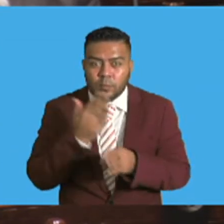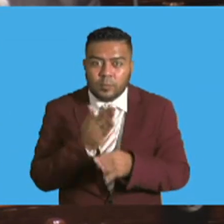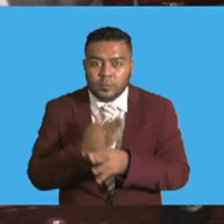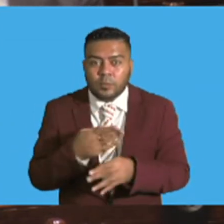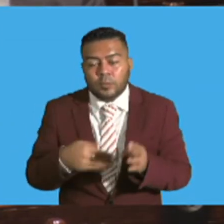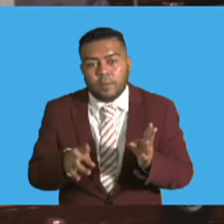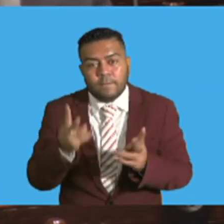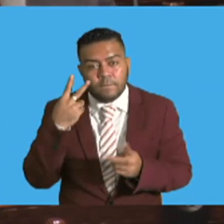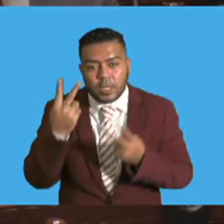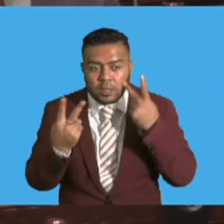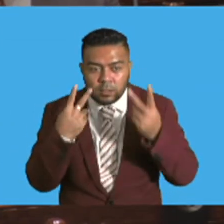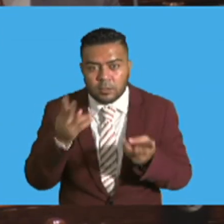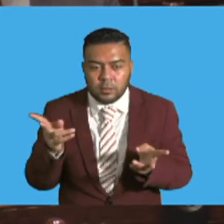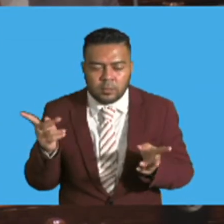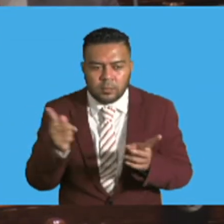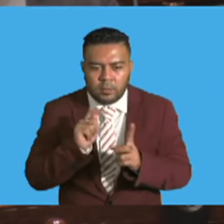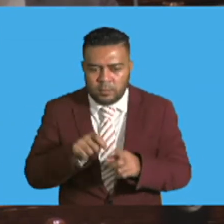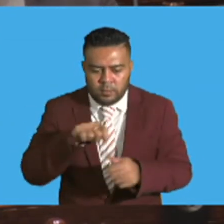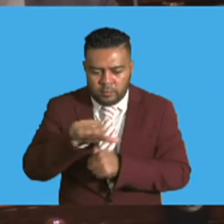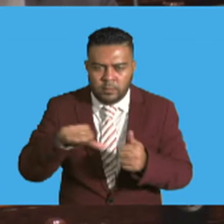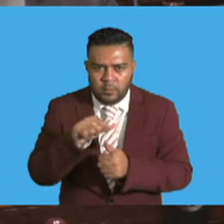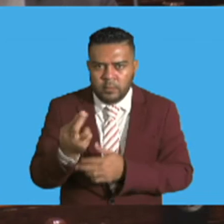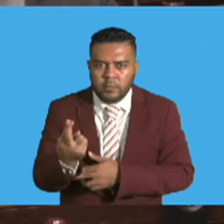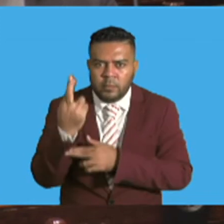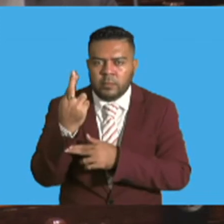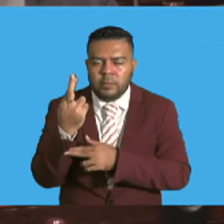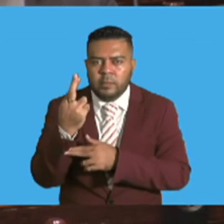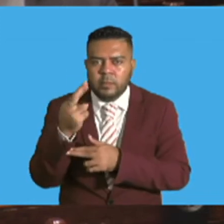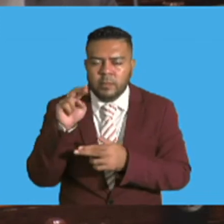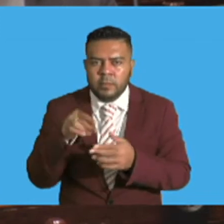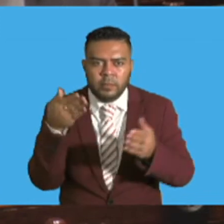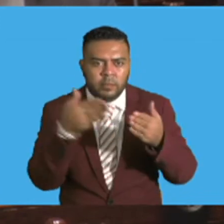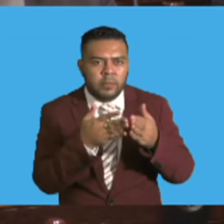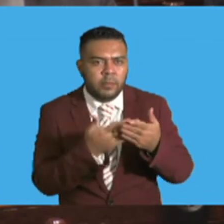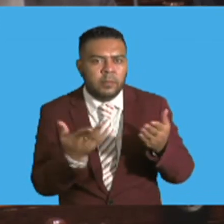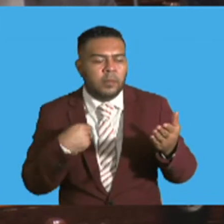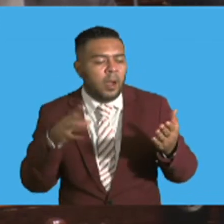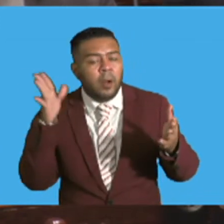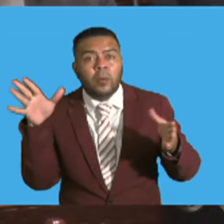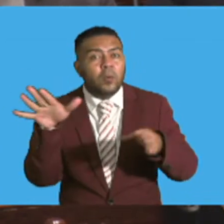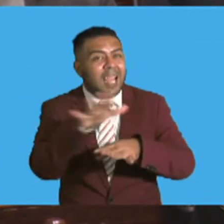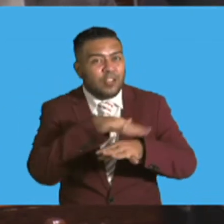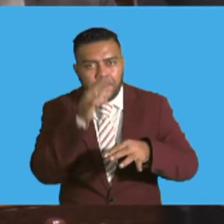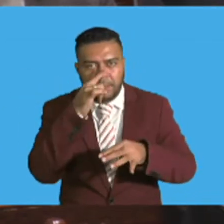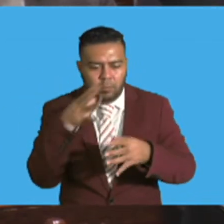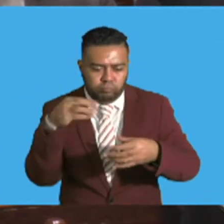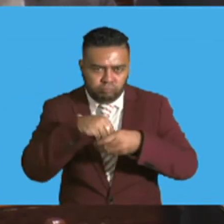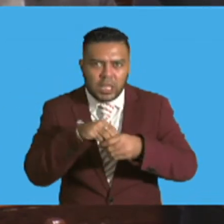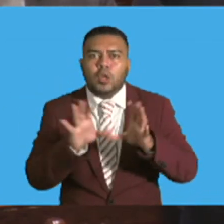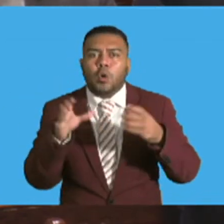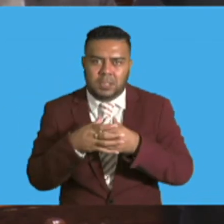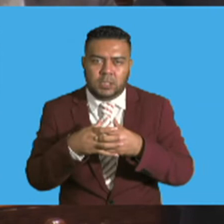villages, doing village tours. This is the association that she's representing, Mr. Speaker, sir. So a whole range of people actually have been put in this